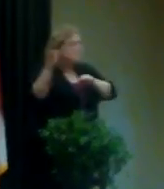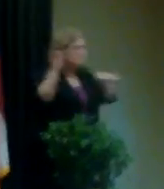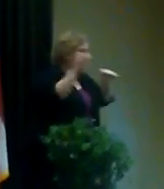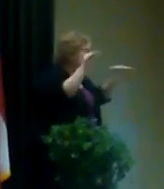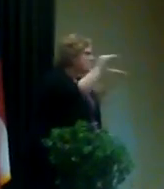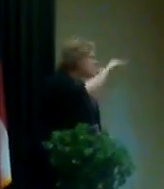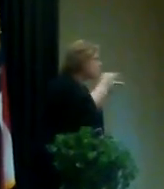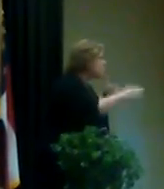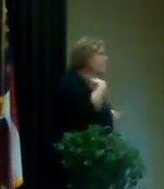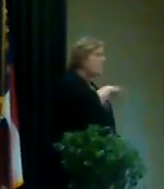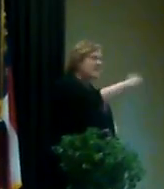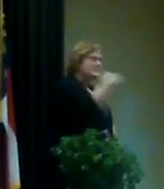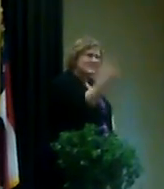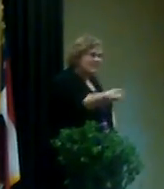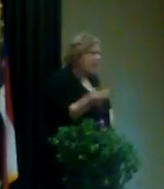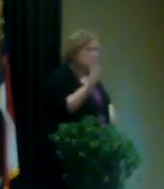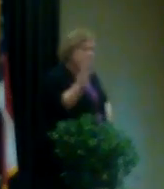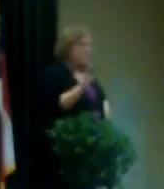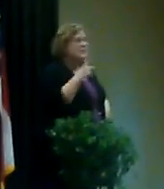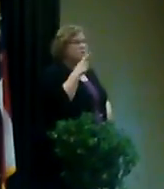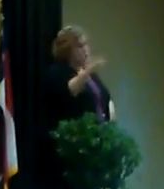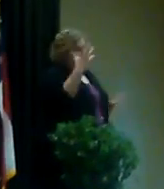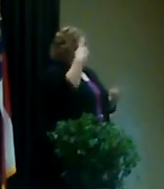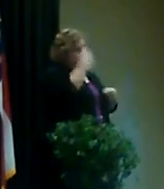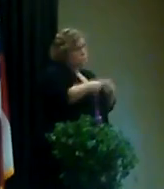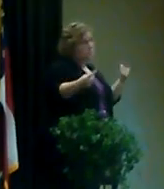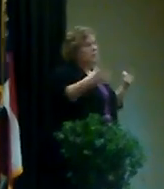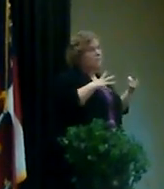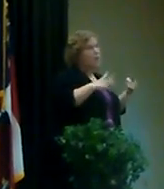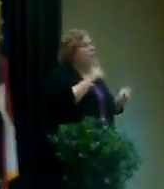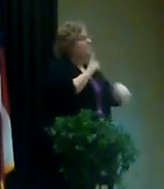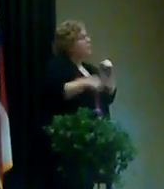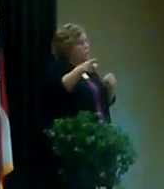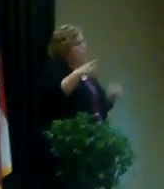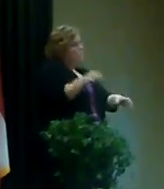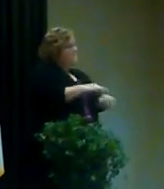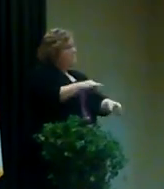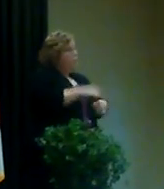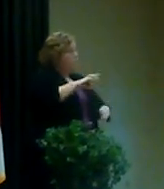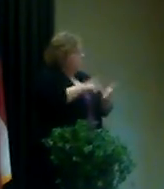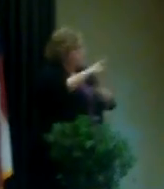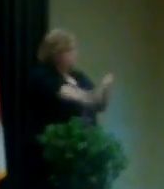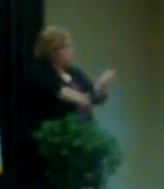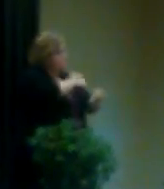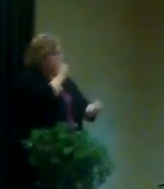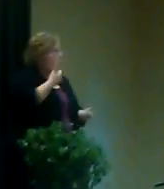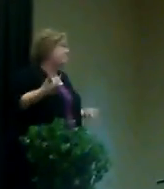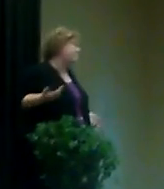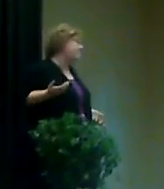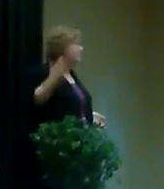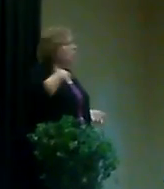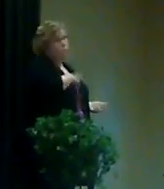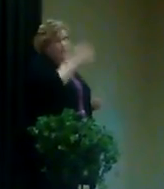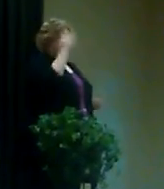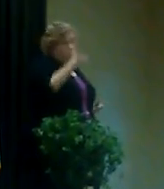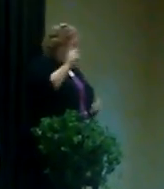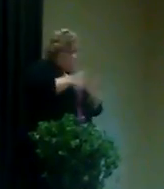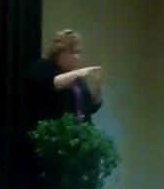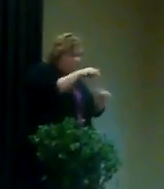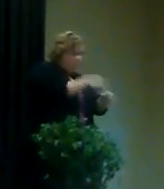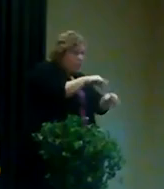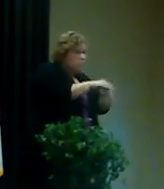to Republicans, even though they may think different, they're voting against their interests. And when we let them know what it is they're voting against, I